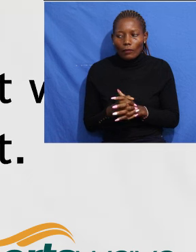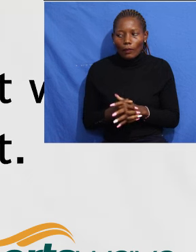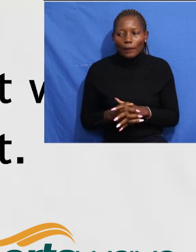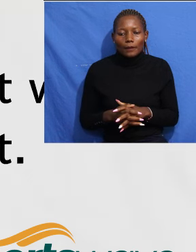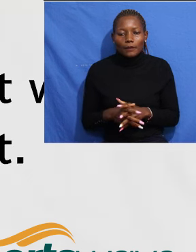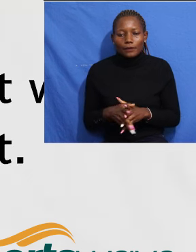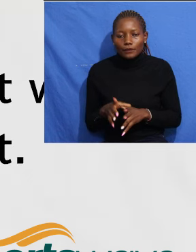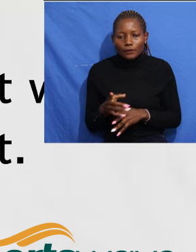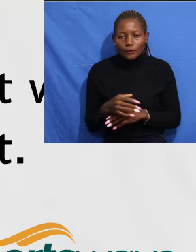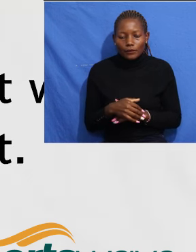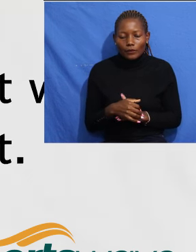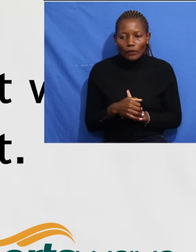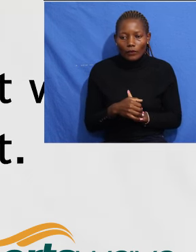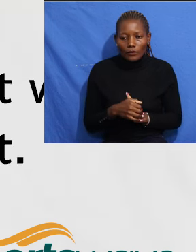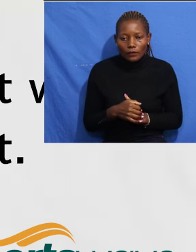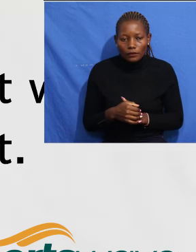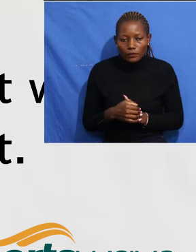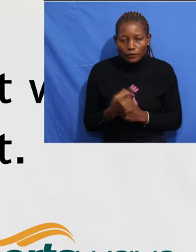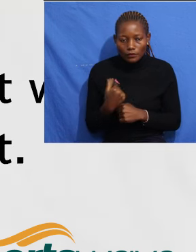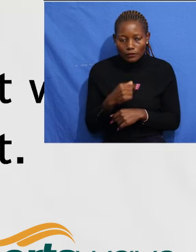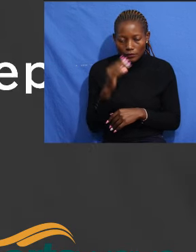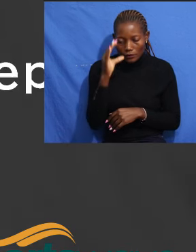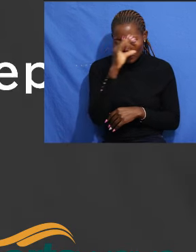that we are lacking it.